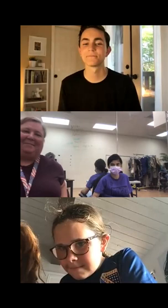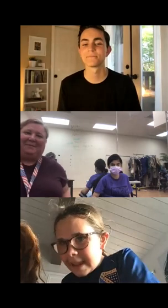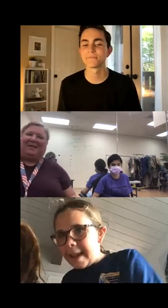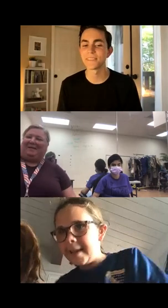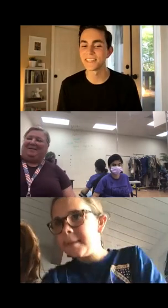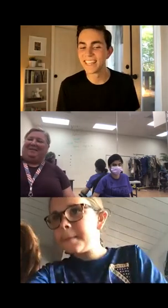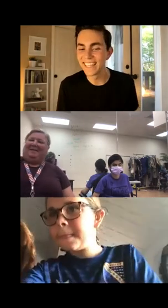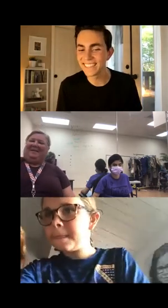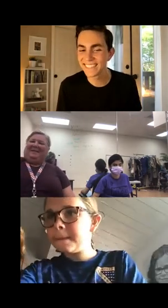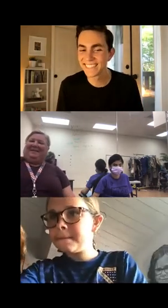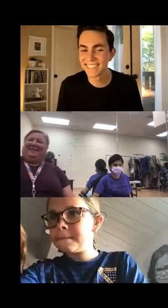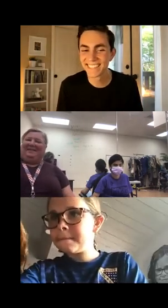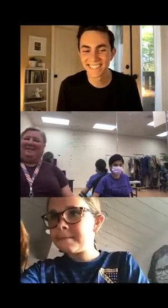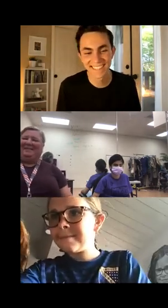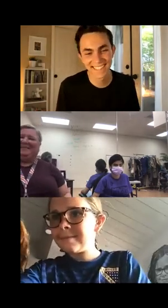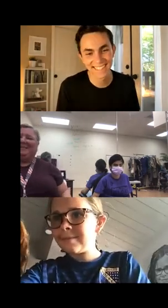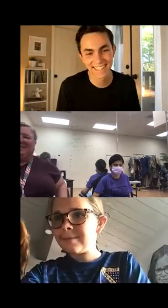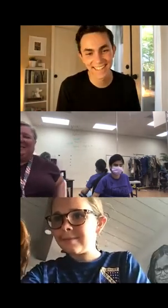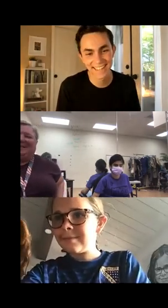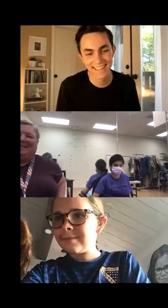Got it. You got it, I guess.